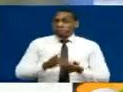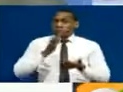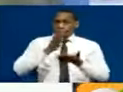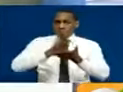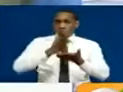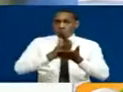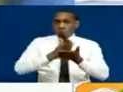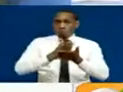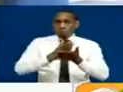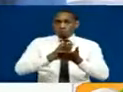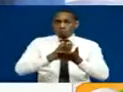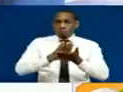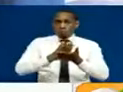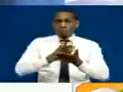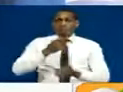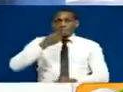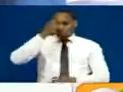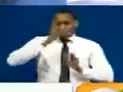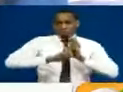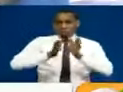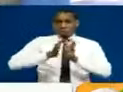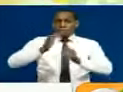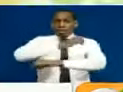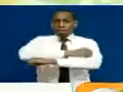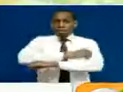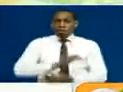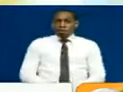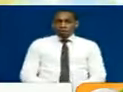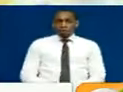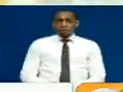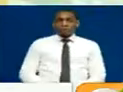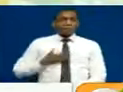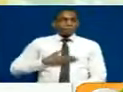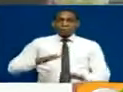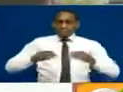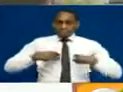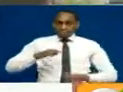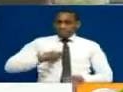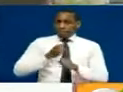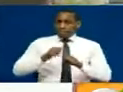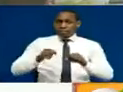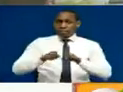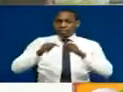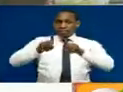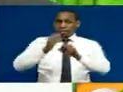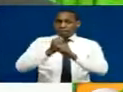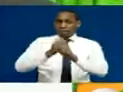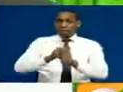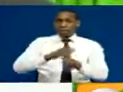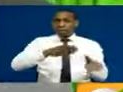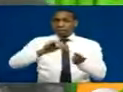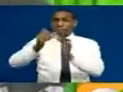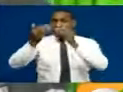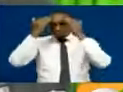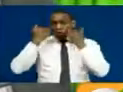exactly our cause as parents representing public schools. Excuse me, please, let me do my work, you do yours. Tupeleke kotini,